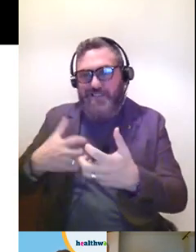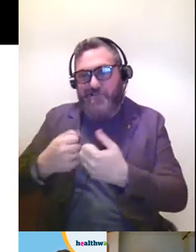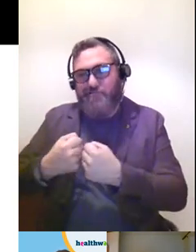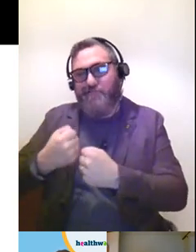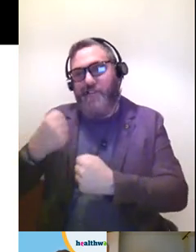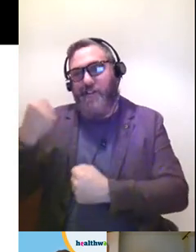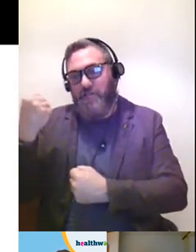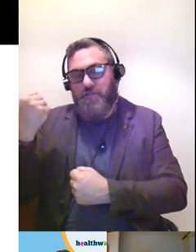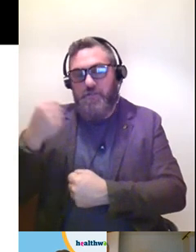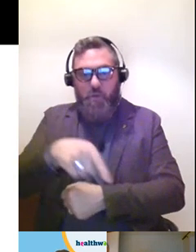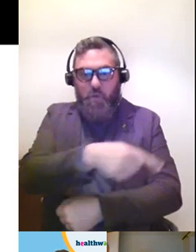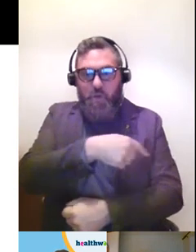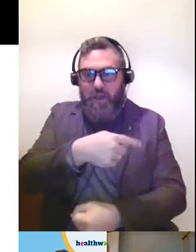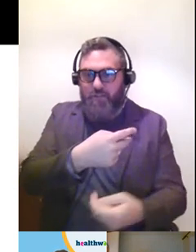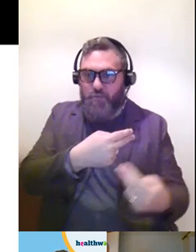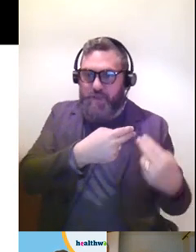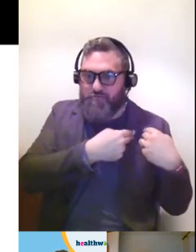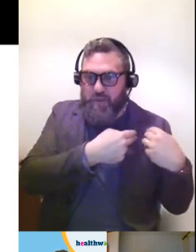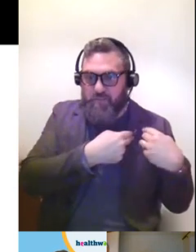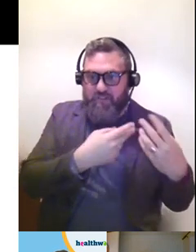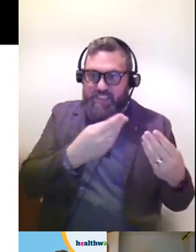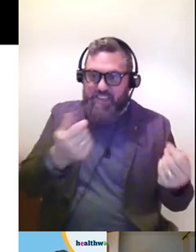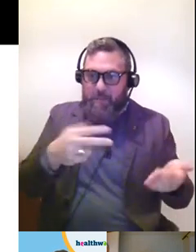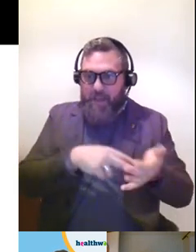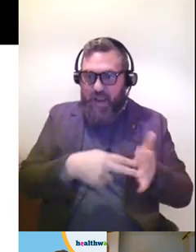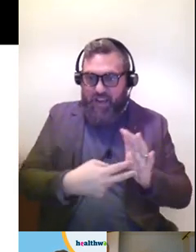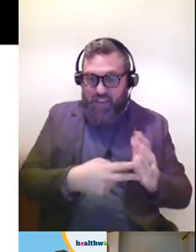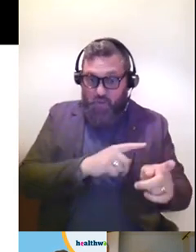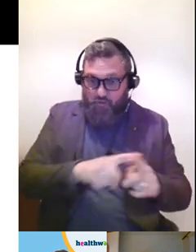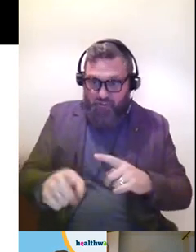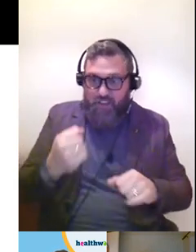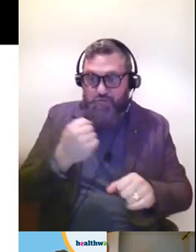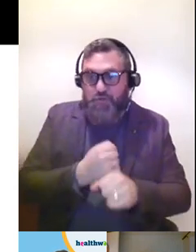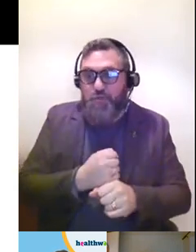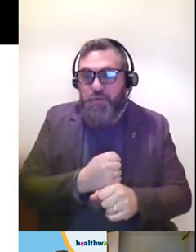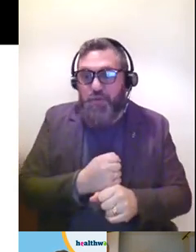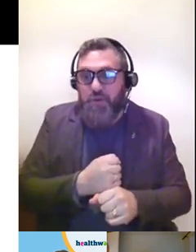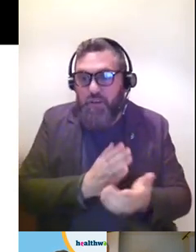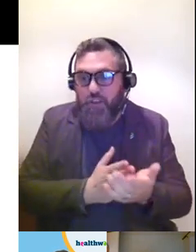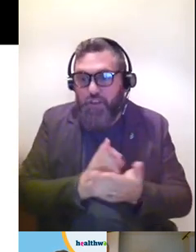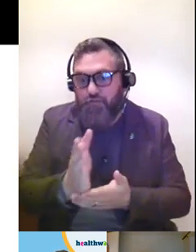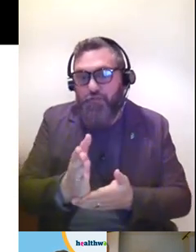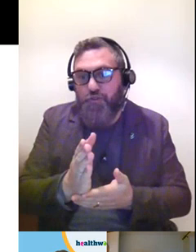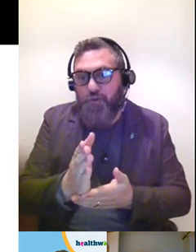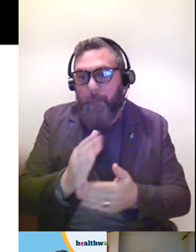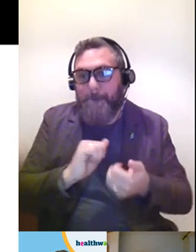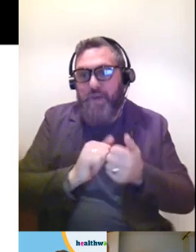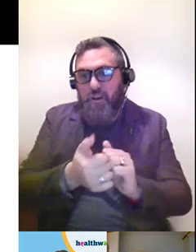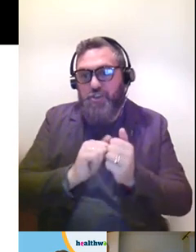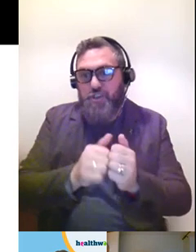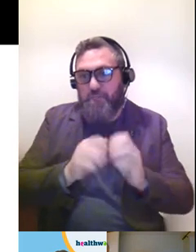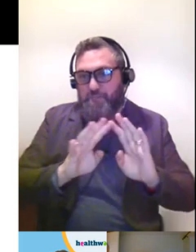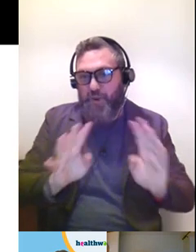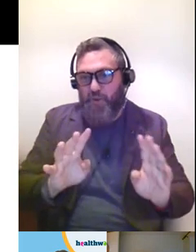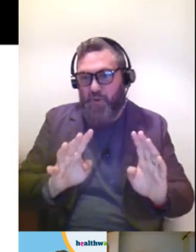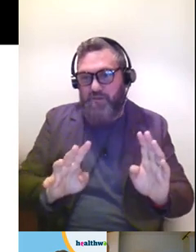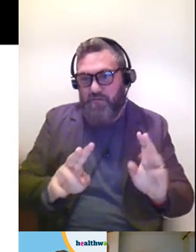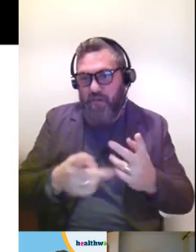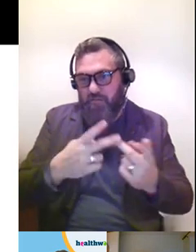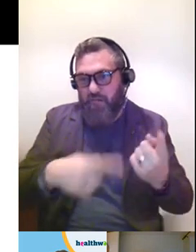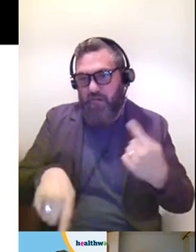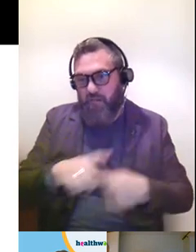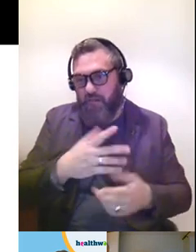be responsible for some of the planning on our side as well, which we're trying to do through the work of the Partnership Board and others. So I think that's